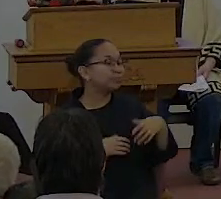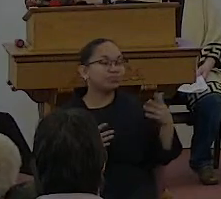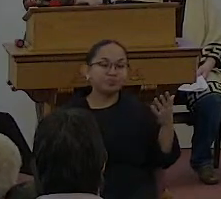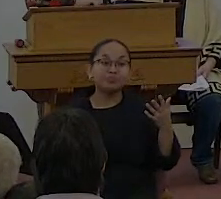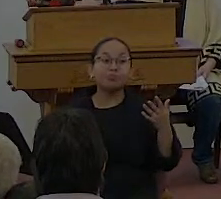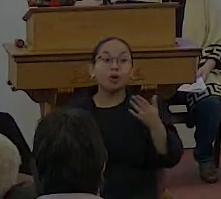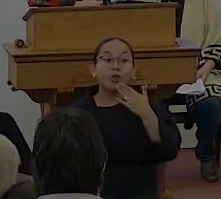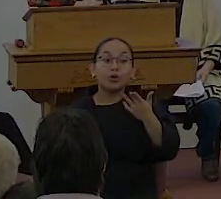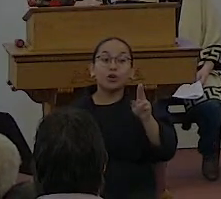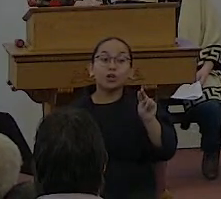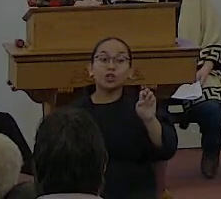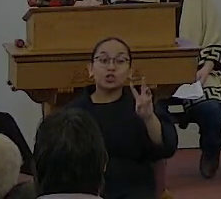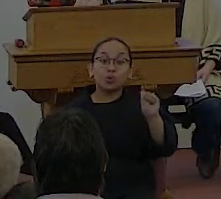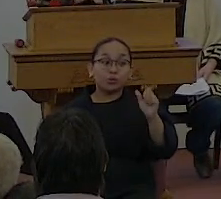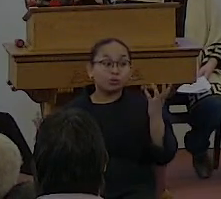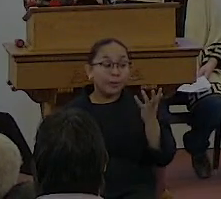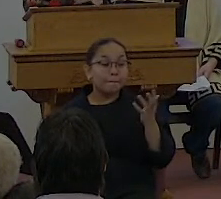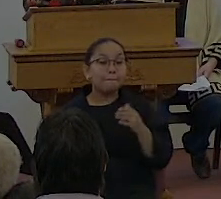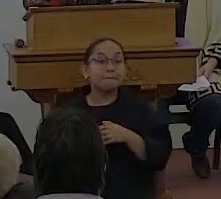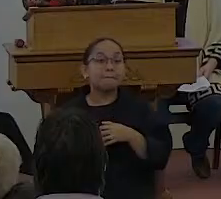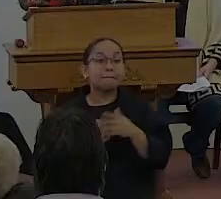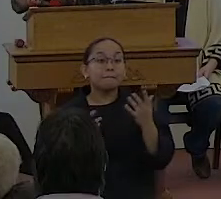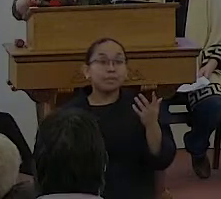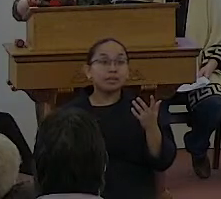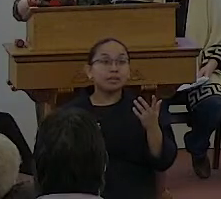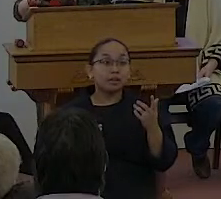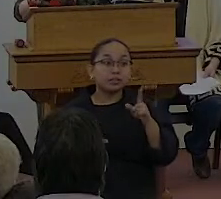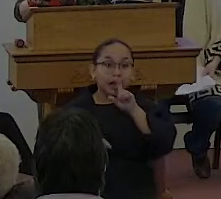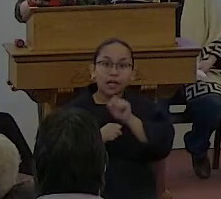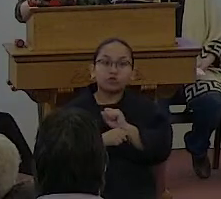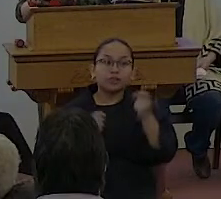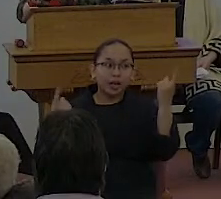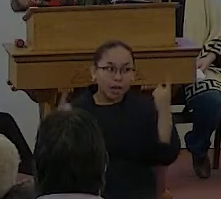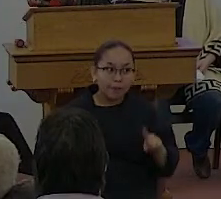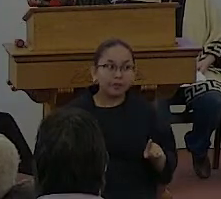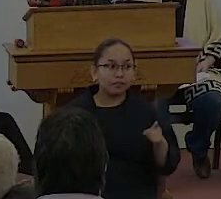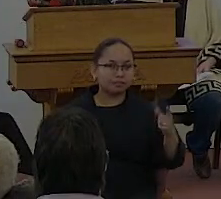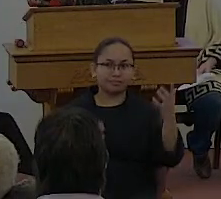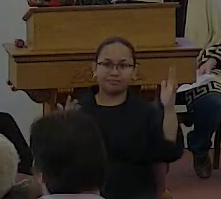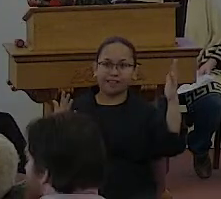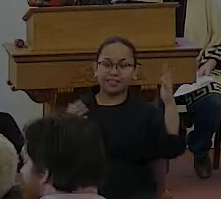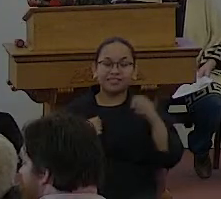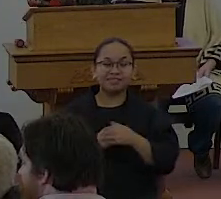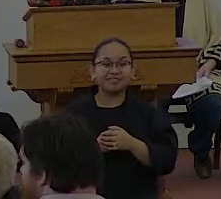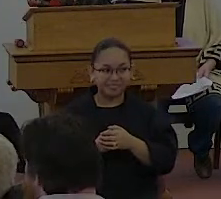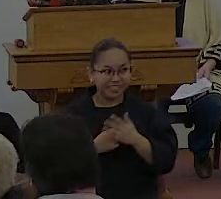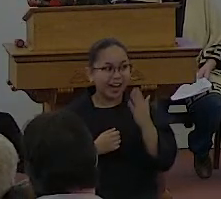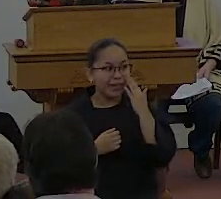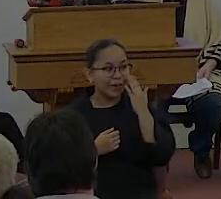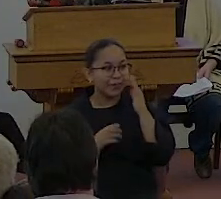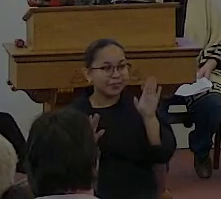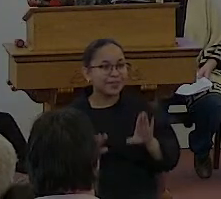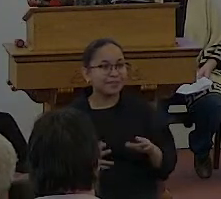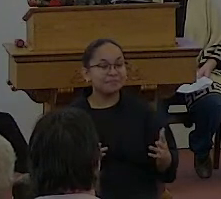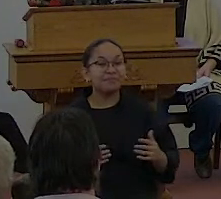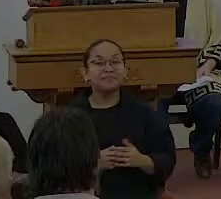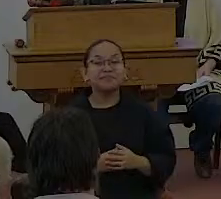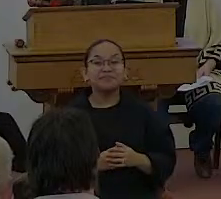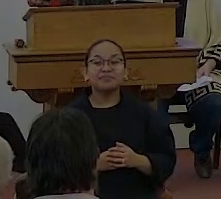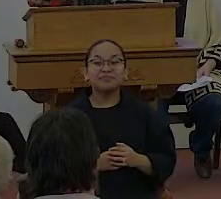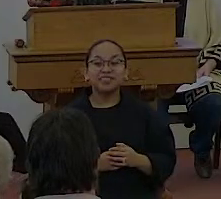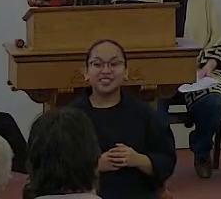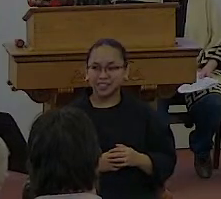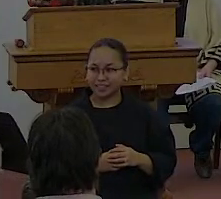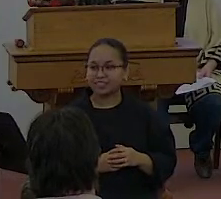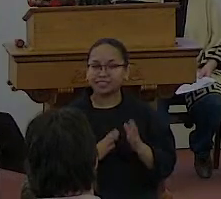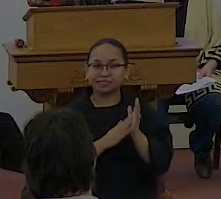Well, the good news is that it's actually occurring. Yes, I know, it's amazing. So